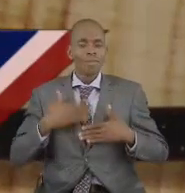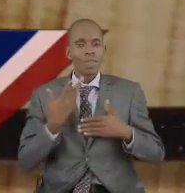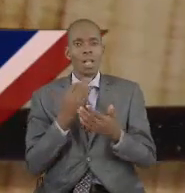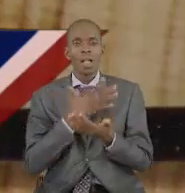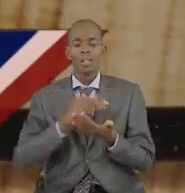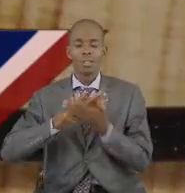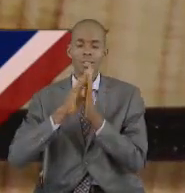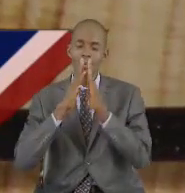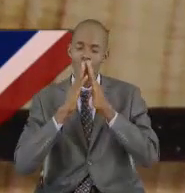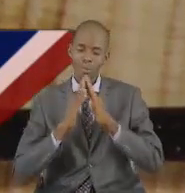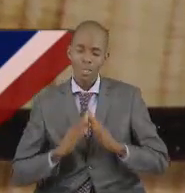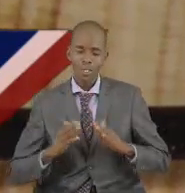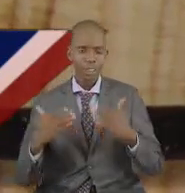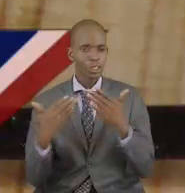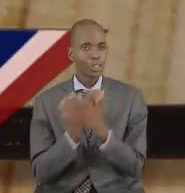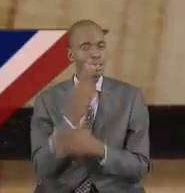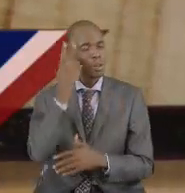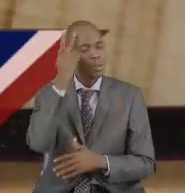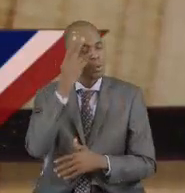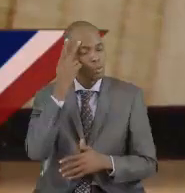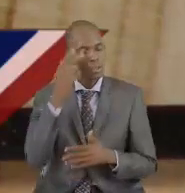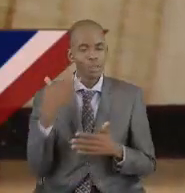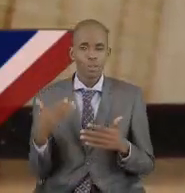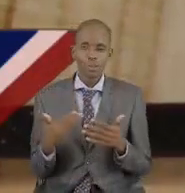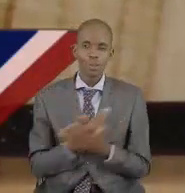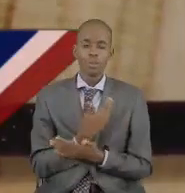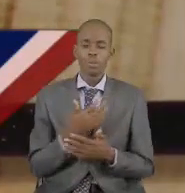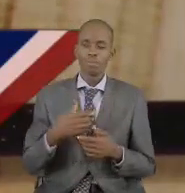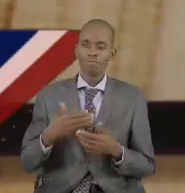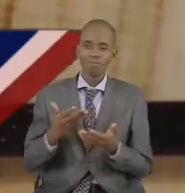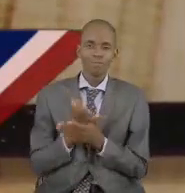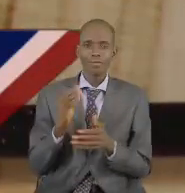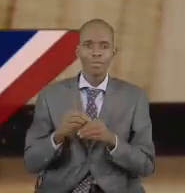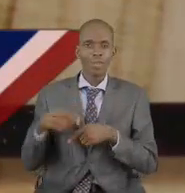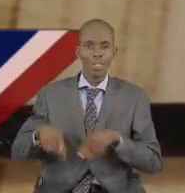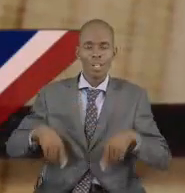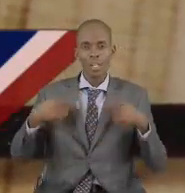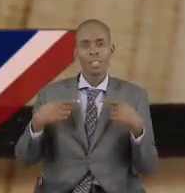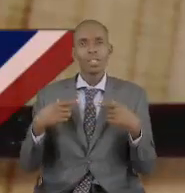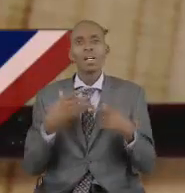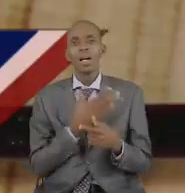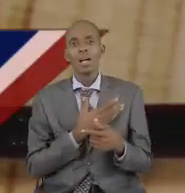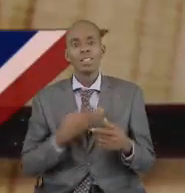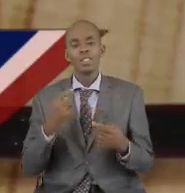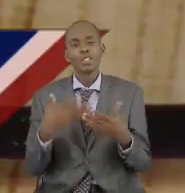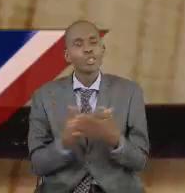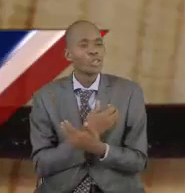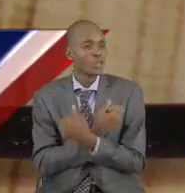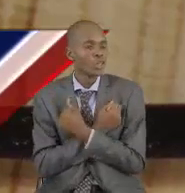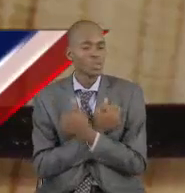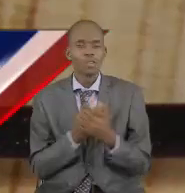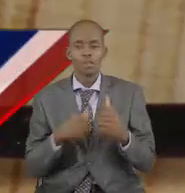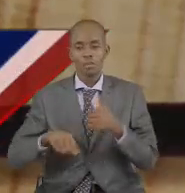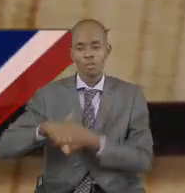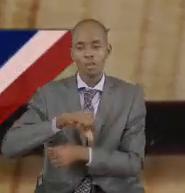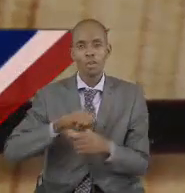new purpose and the new drive of your life and the new commitment of your life and the new love and the fellowship we